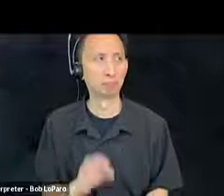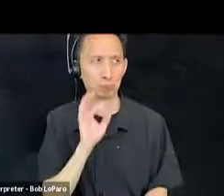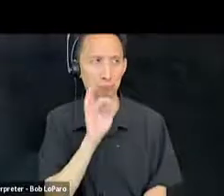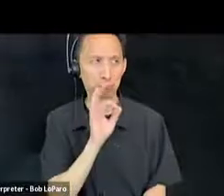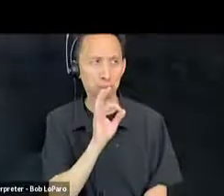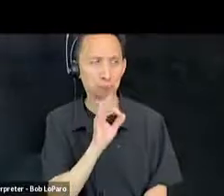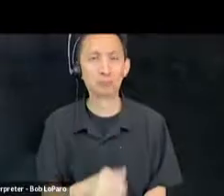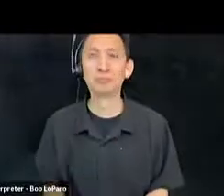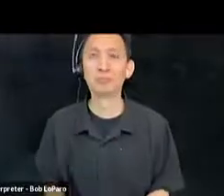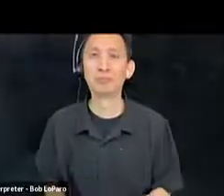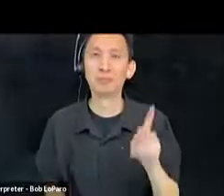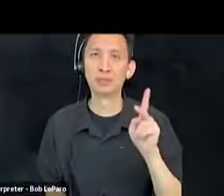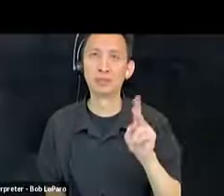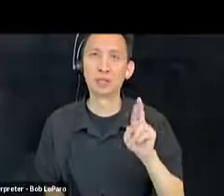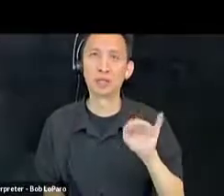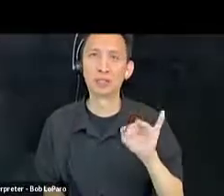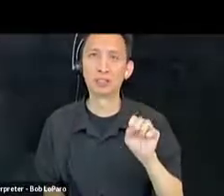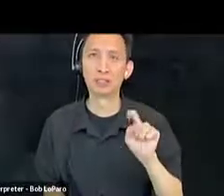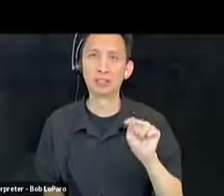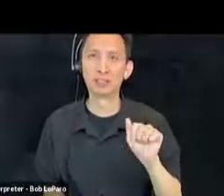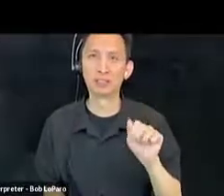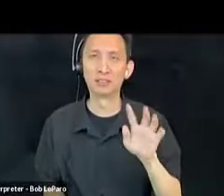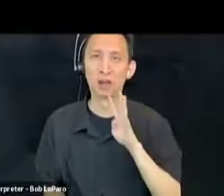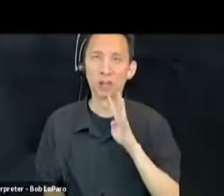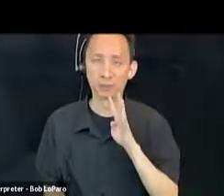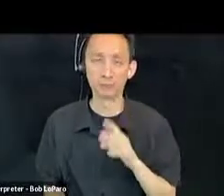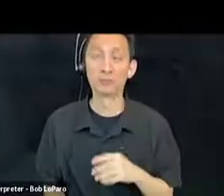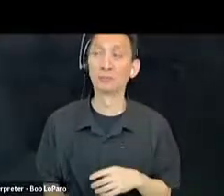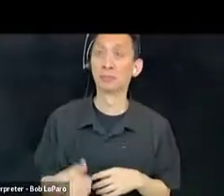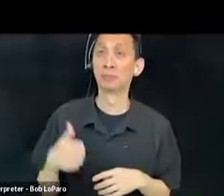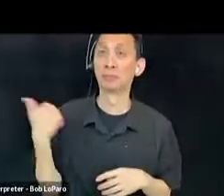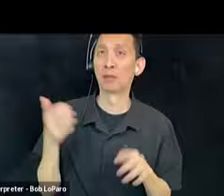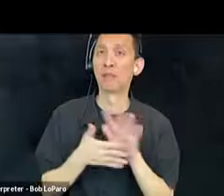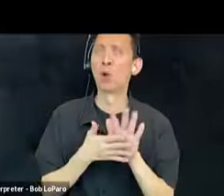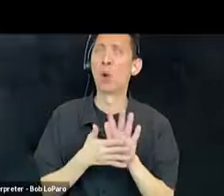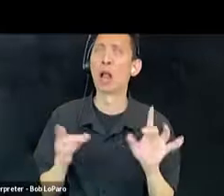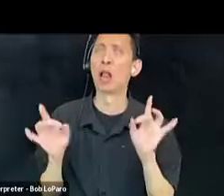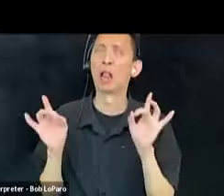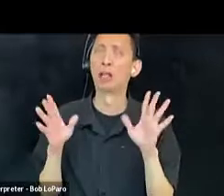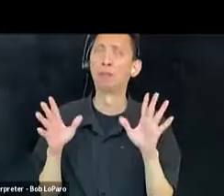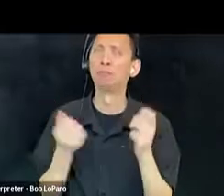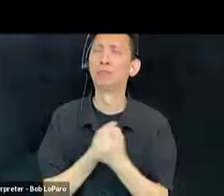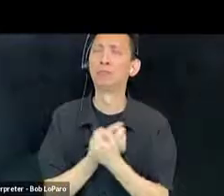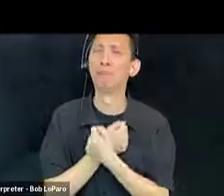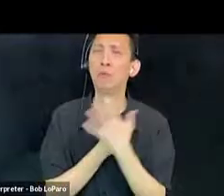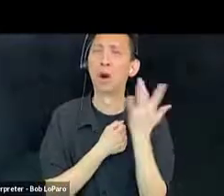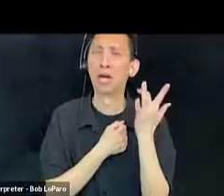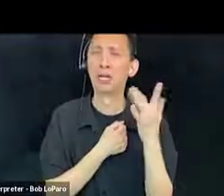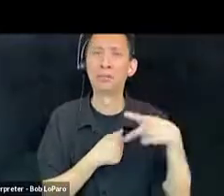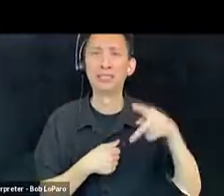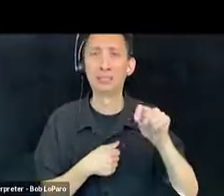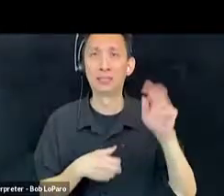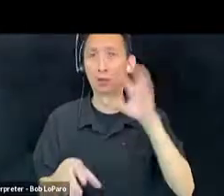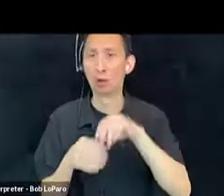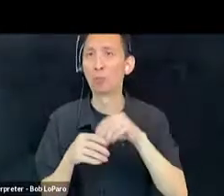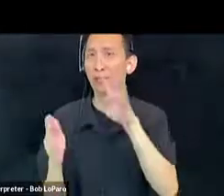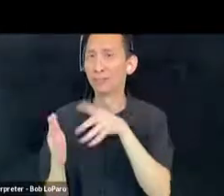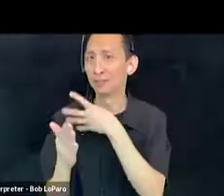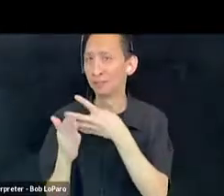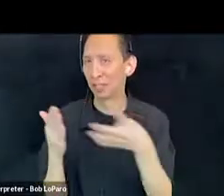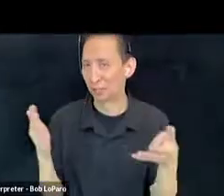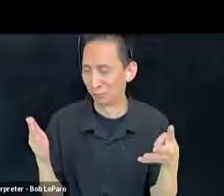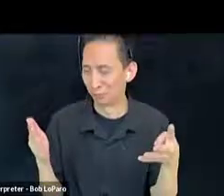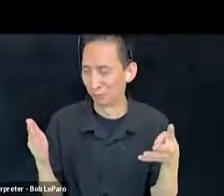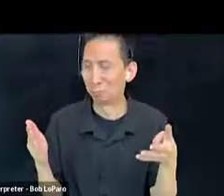Okay. And a few things that I love about this video, I love that his PT incorporated a schedule into her